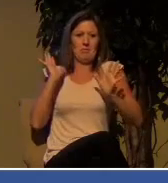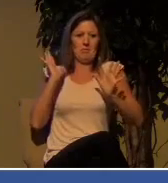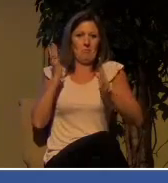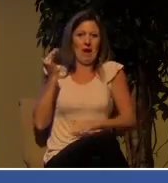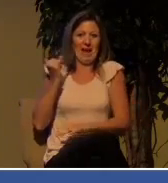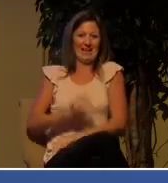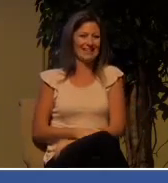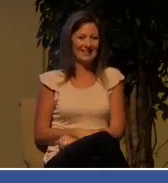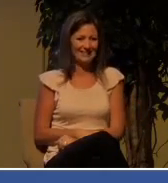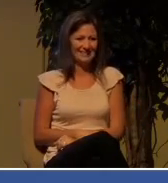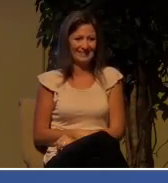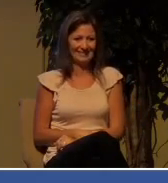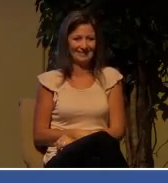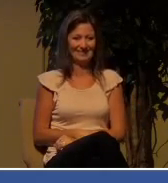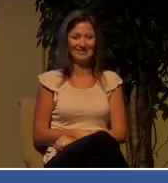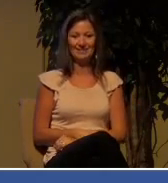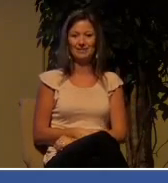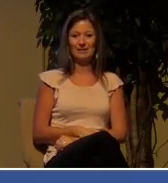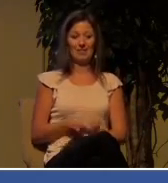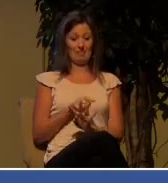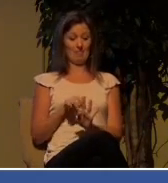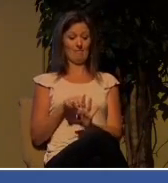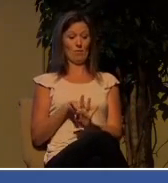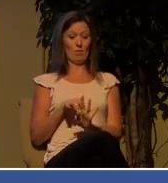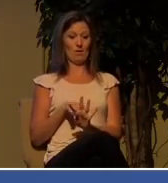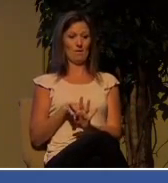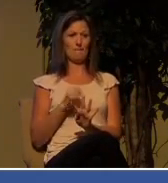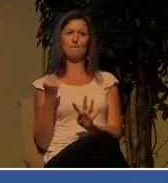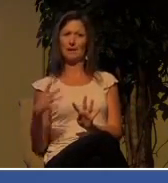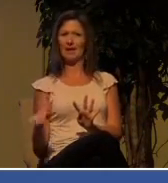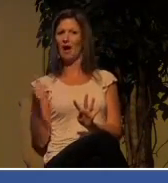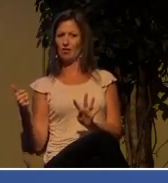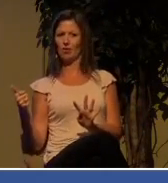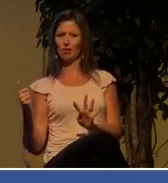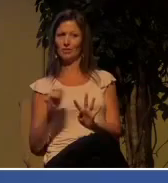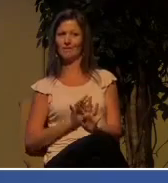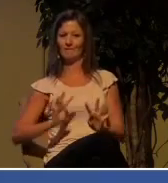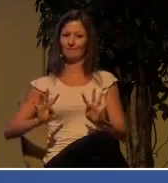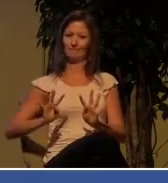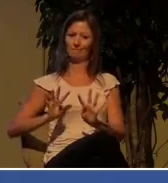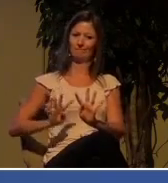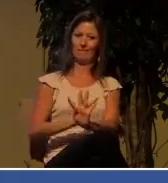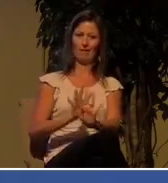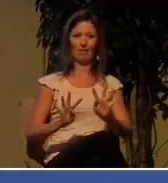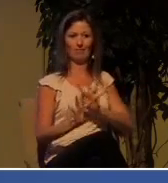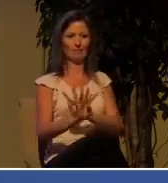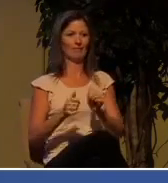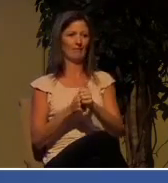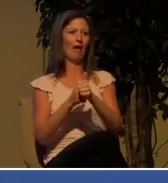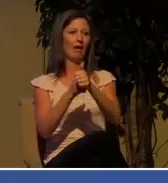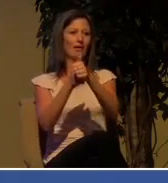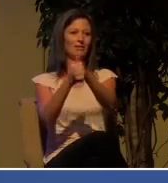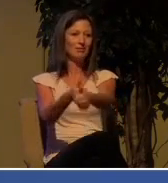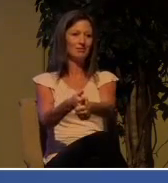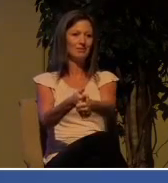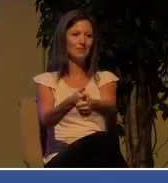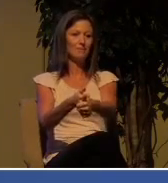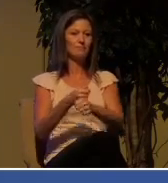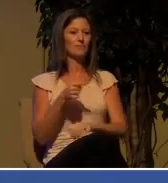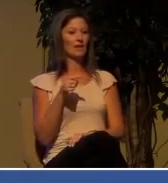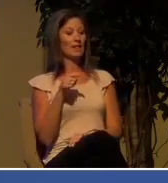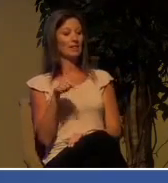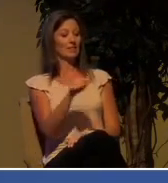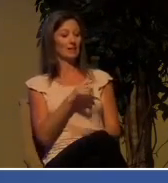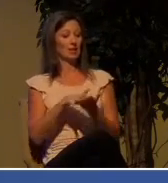These men and many, many others took what Jesus did and what he taught, and they passed it on to